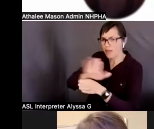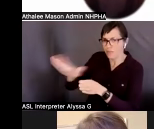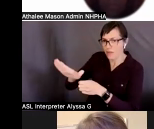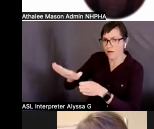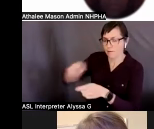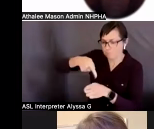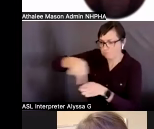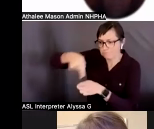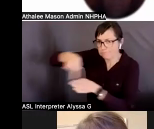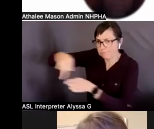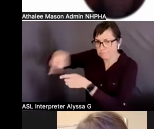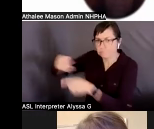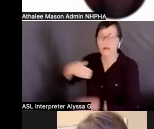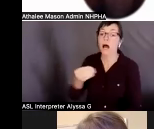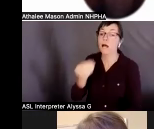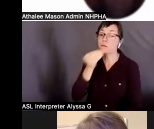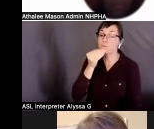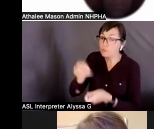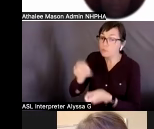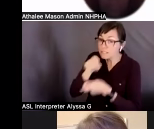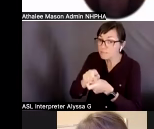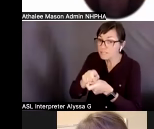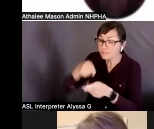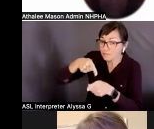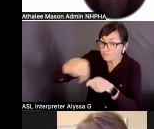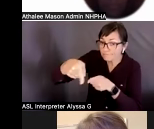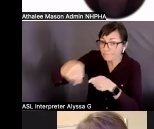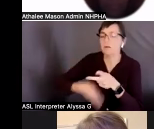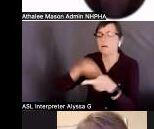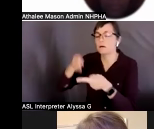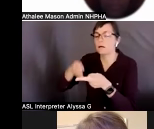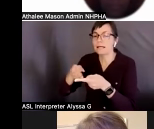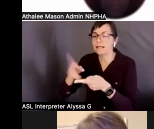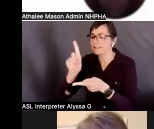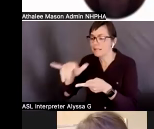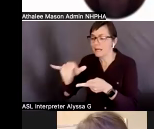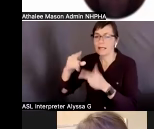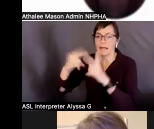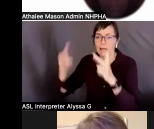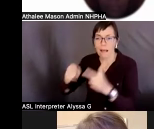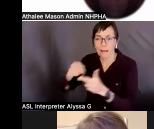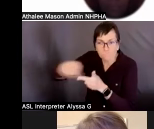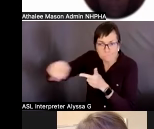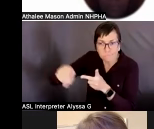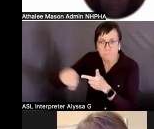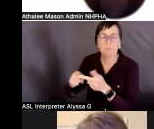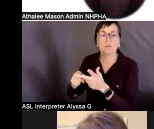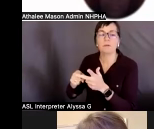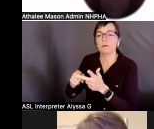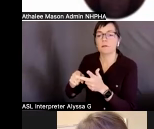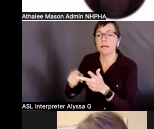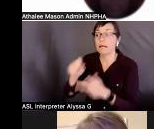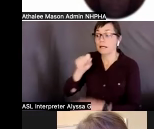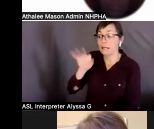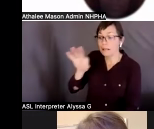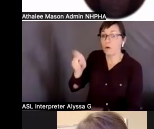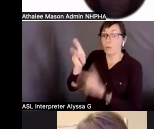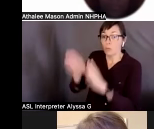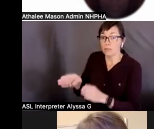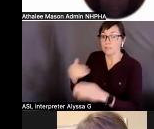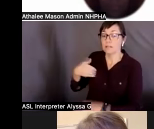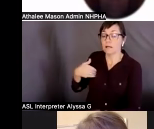guidance, there was day camp specific guidance, and then also guidance for individuals, if you have COVID, what does the